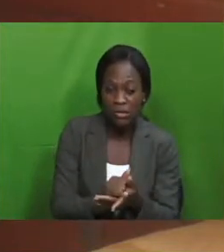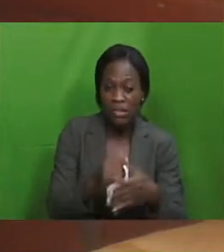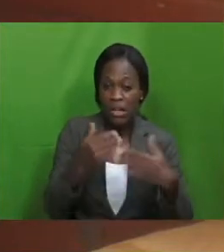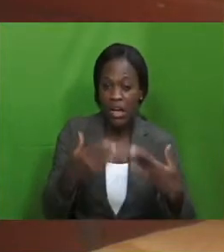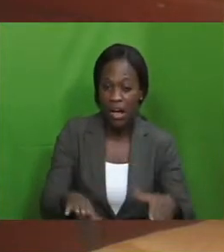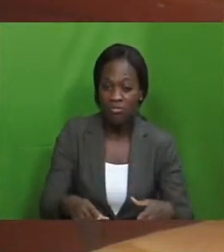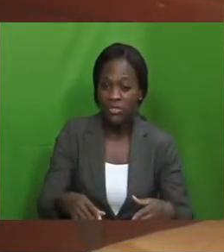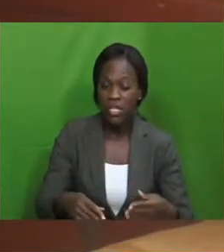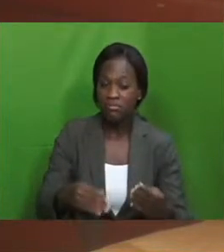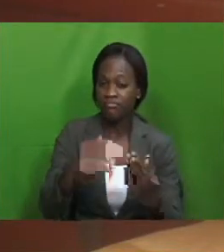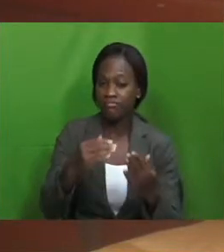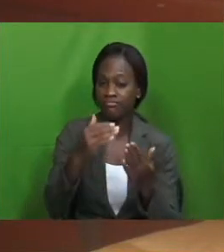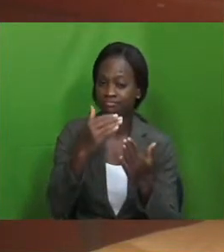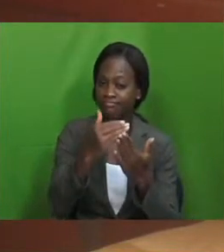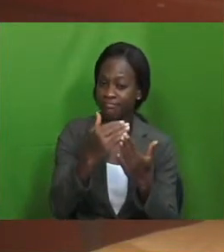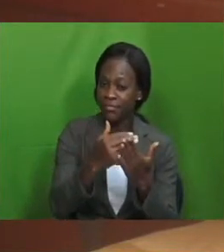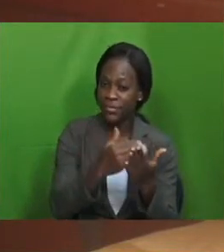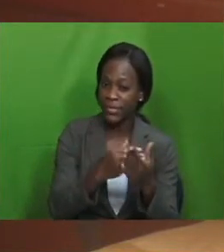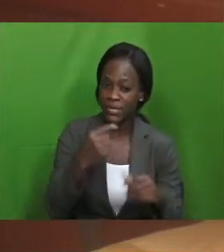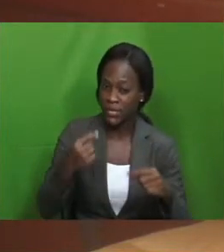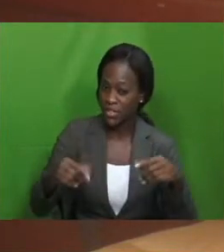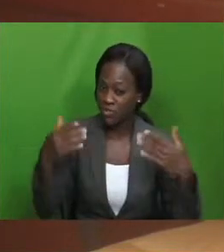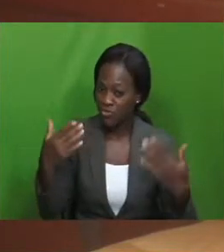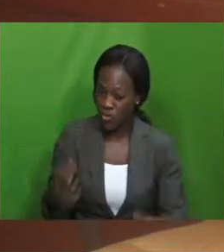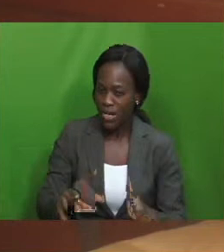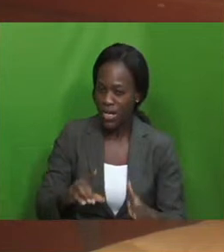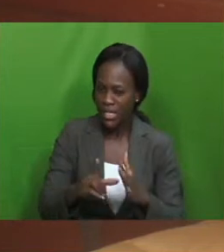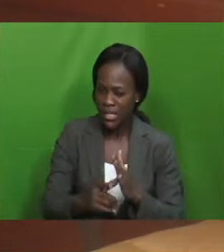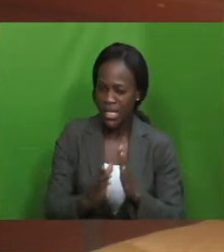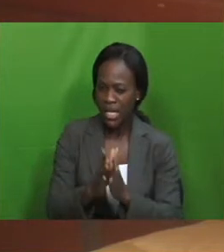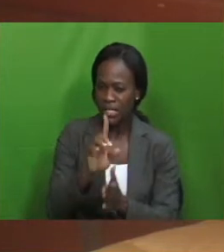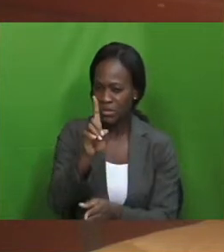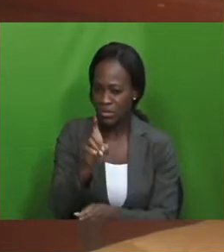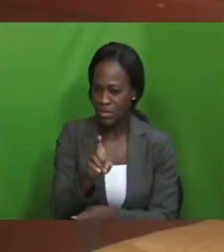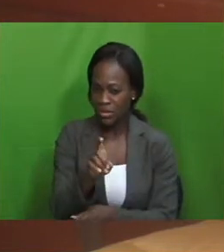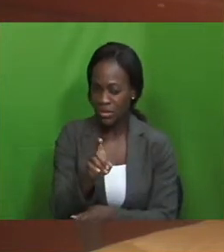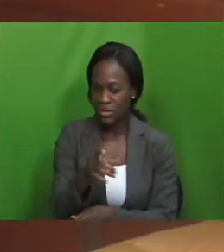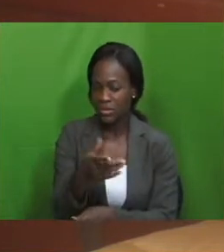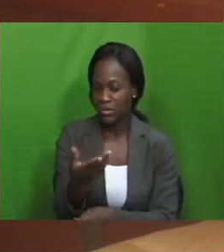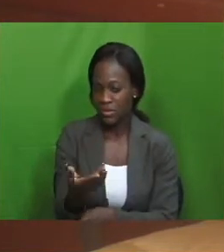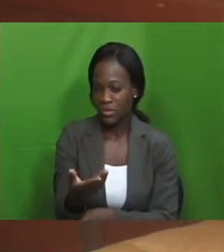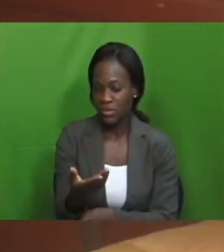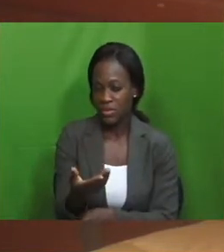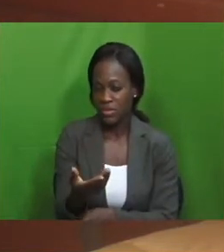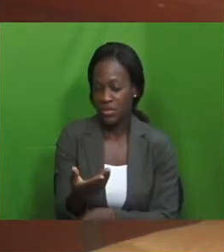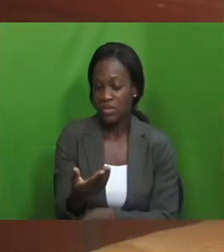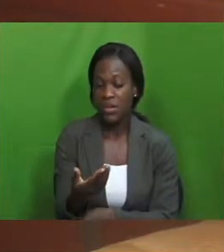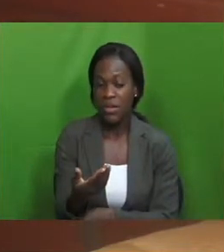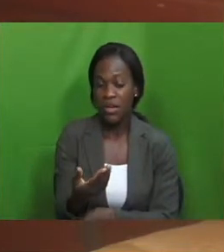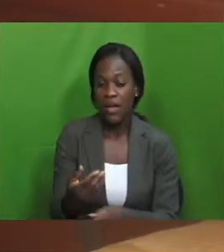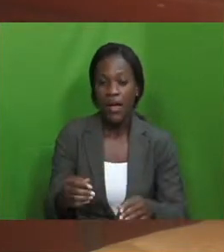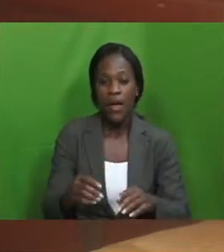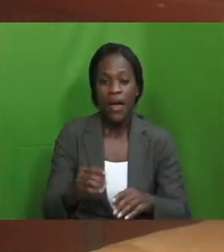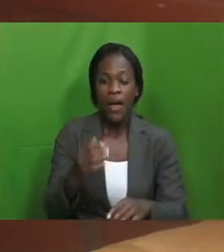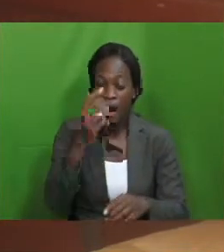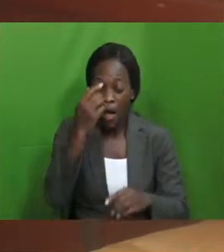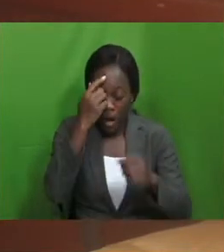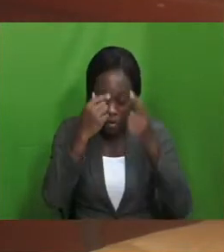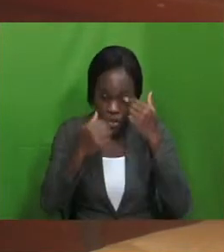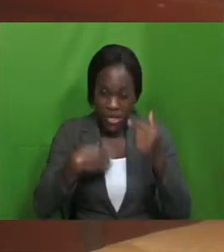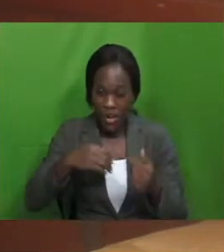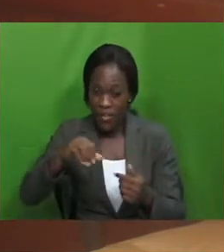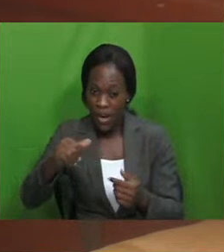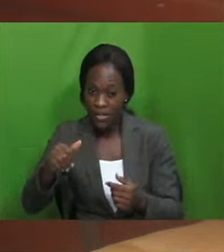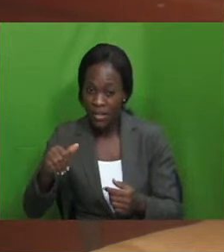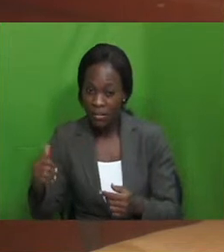are 3 other ordinary questions. So now he has 4 questions to answer. 3